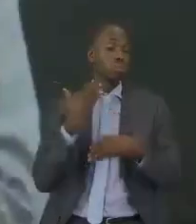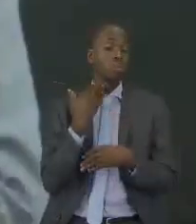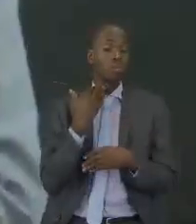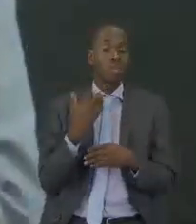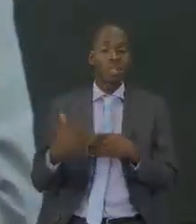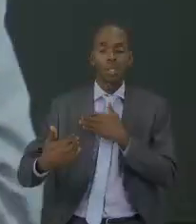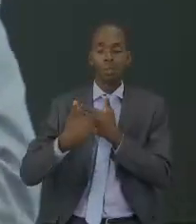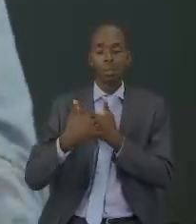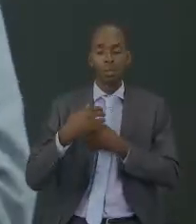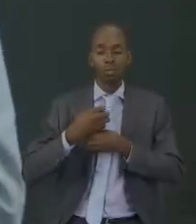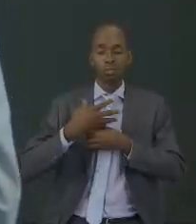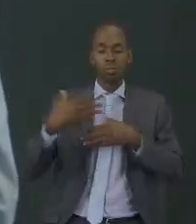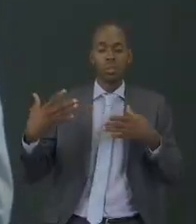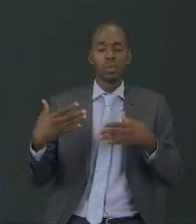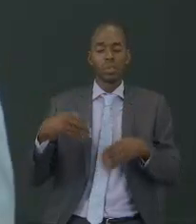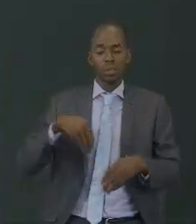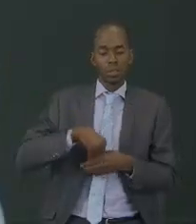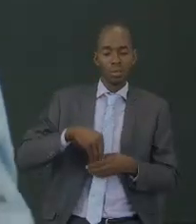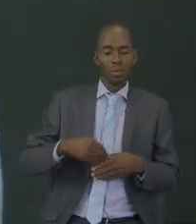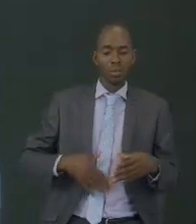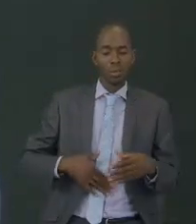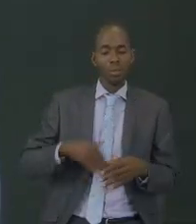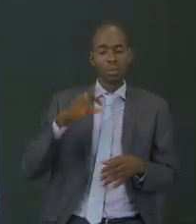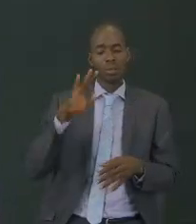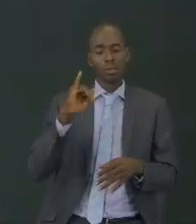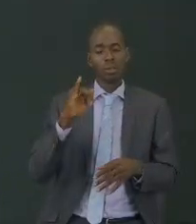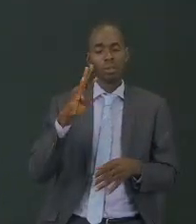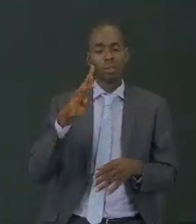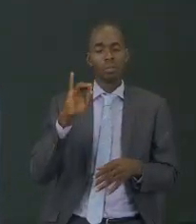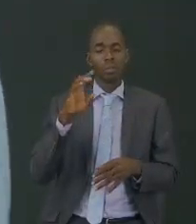hunchback, fibroid, elephantiasis,